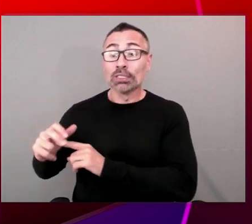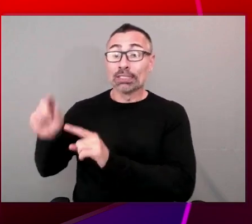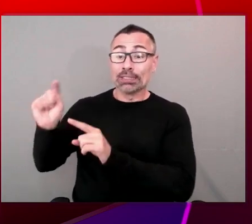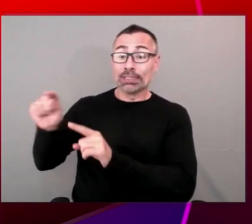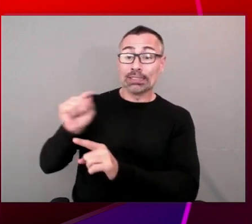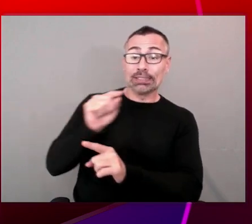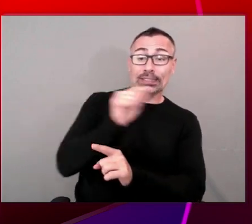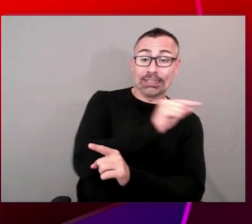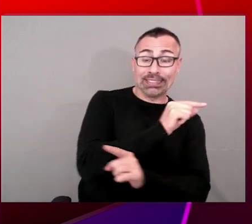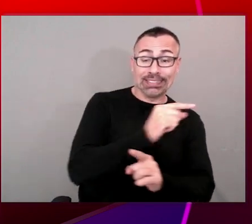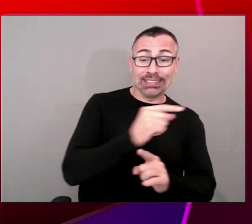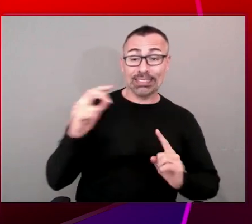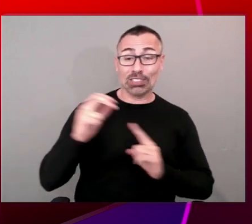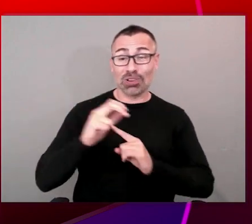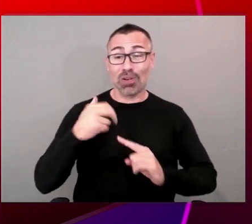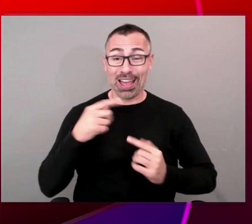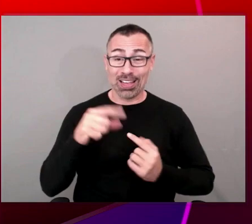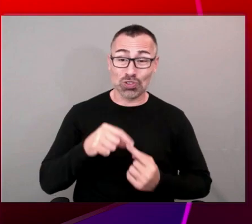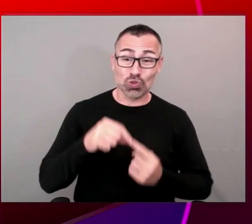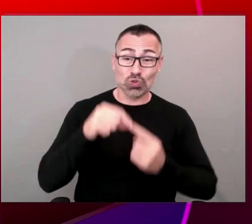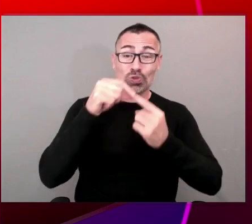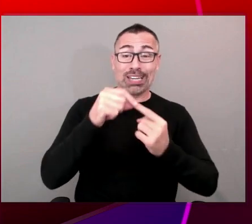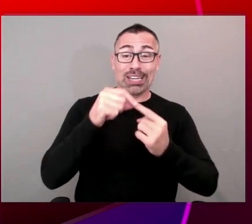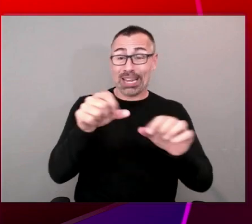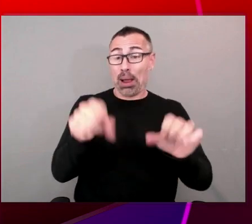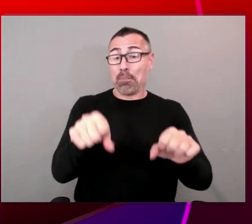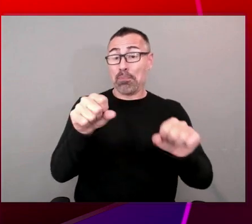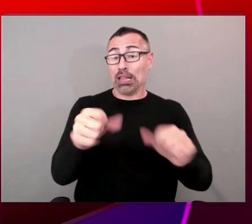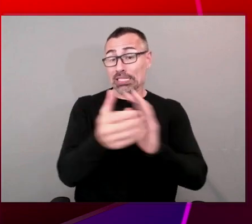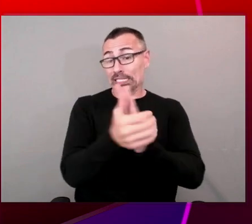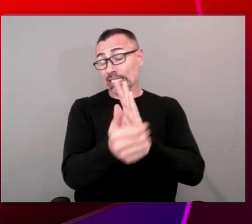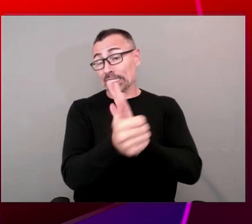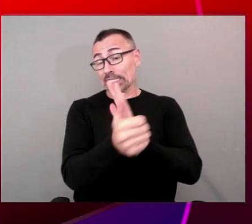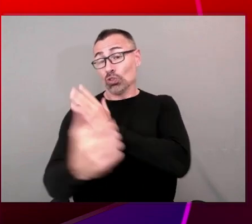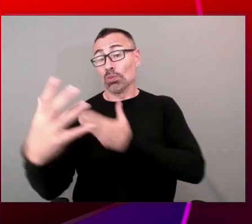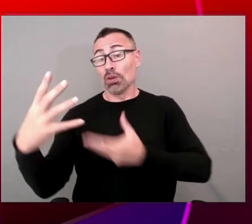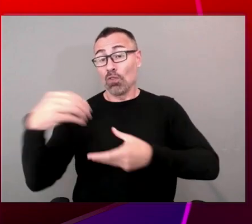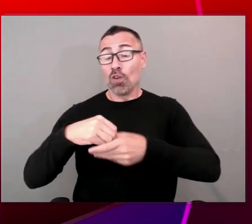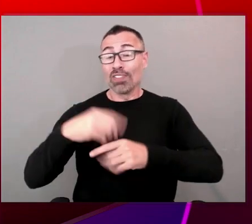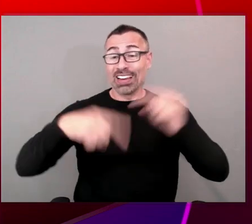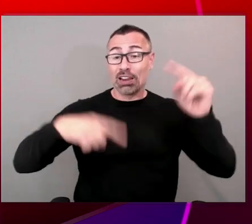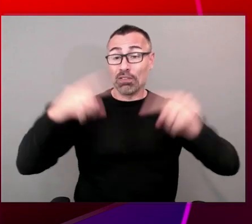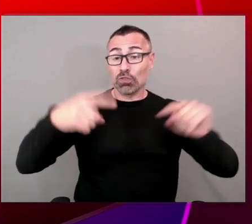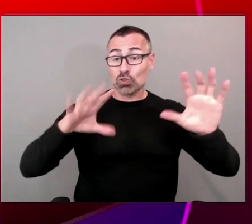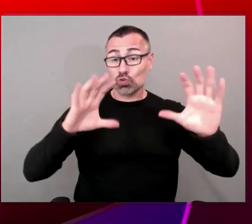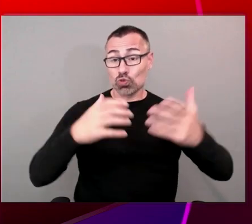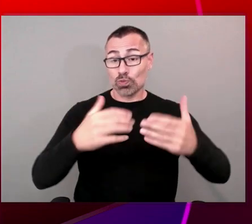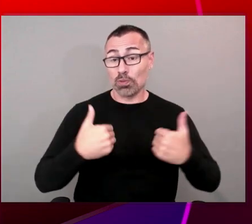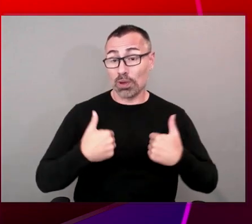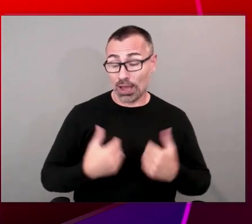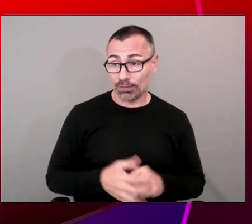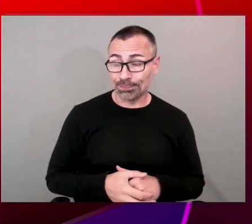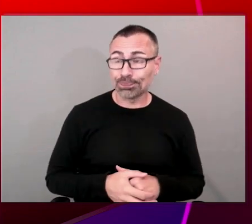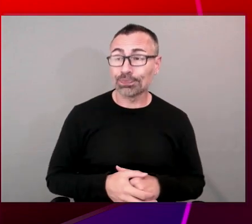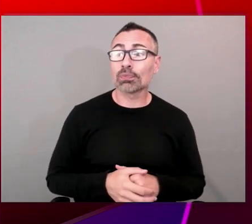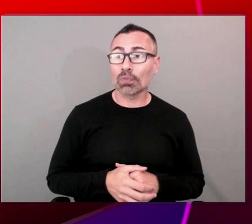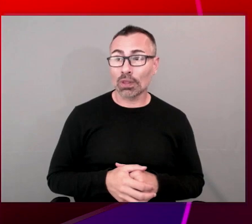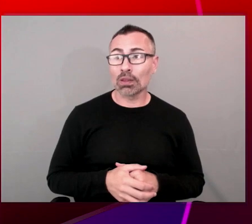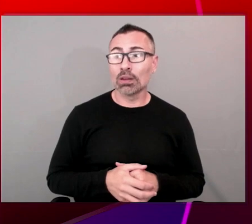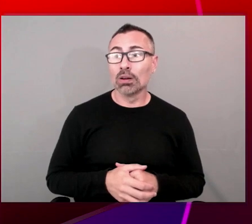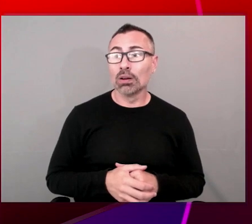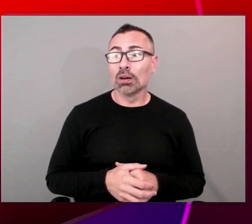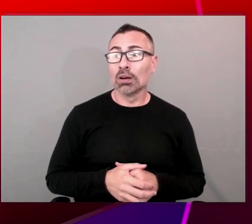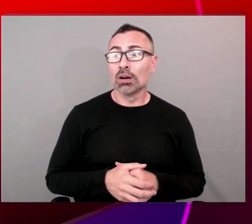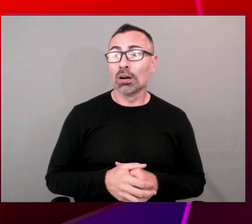unique capabilities and flavors to the overarching diverse group of individuals that we are. One of